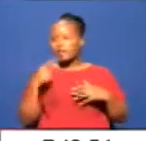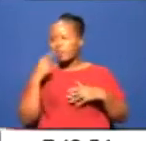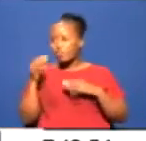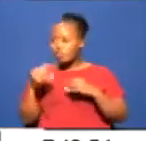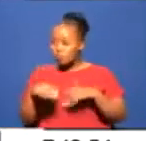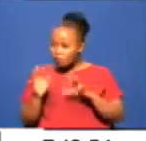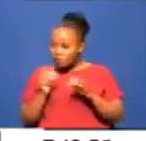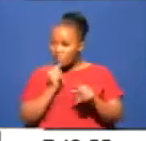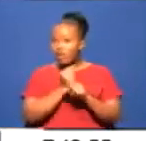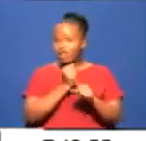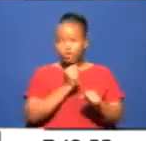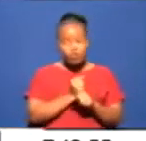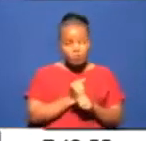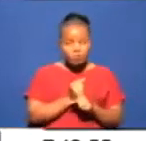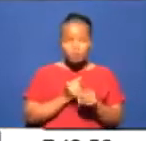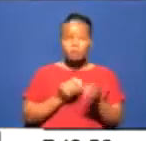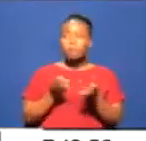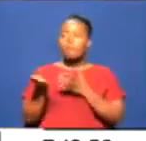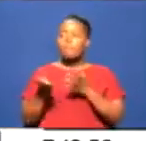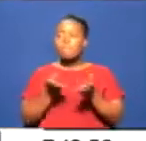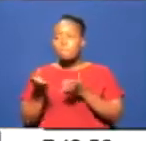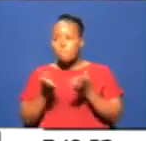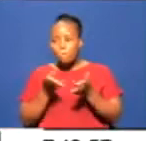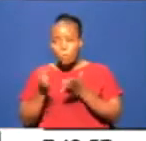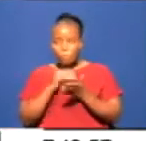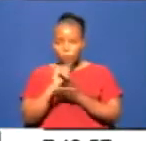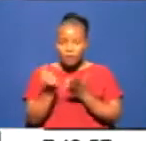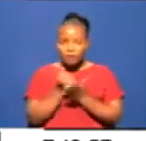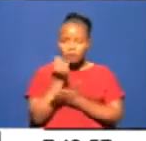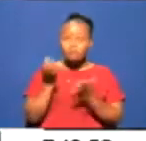be able to rise again. No